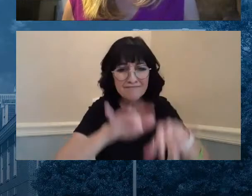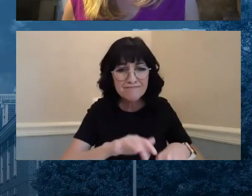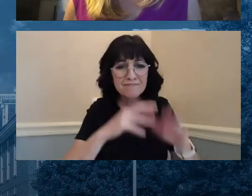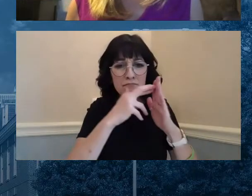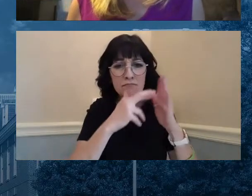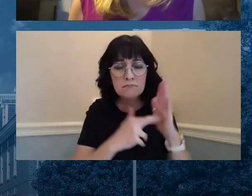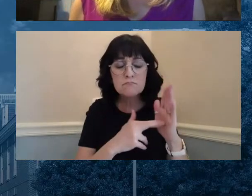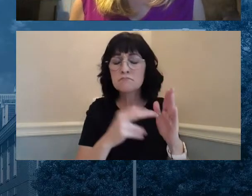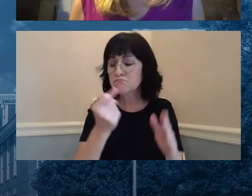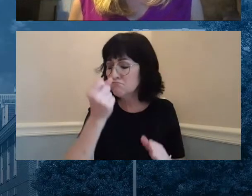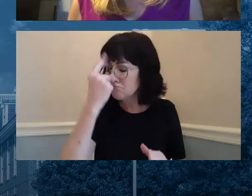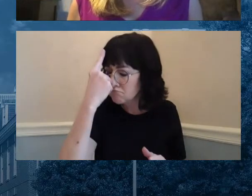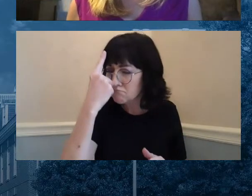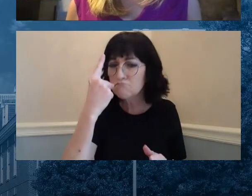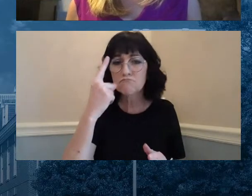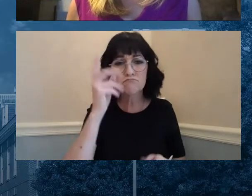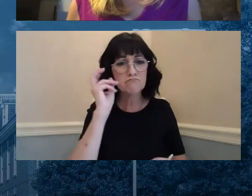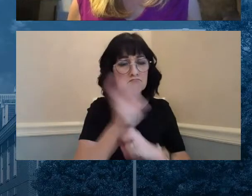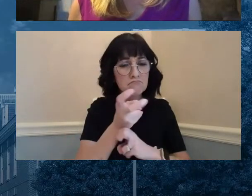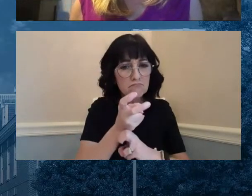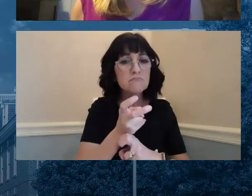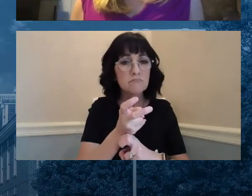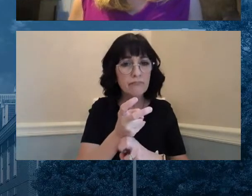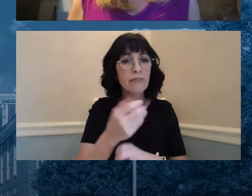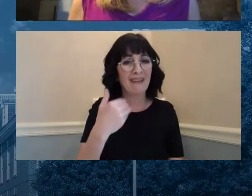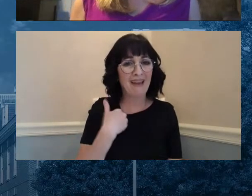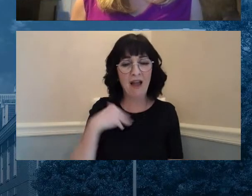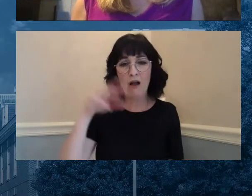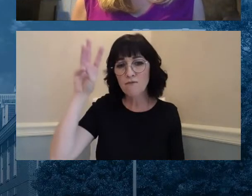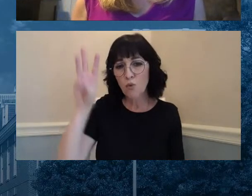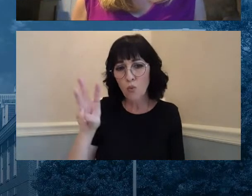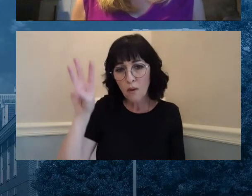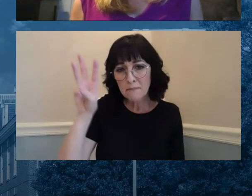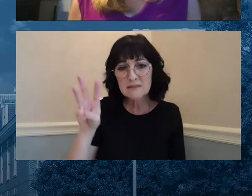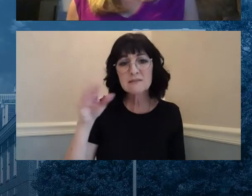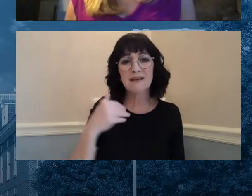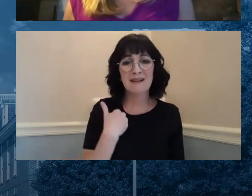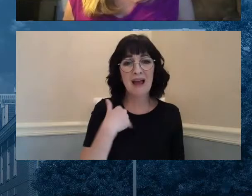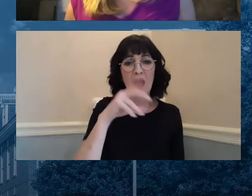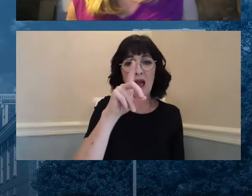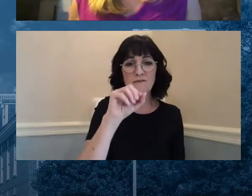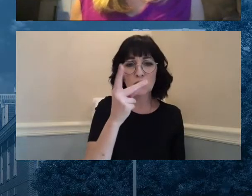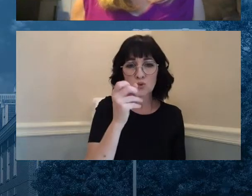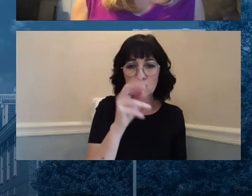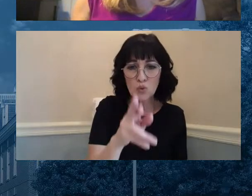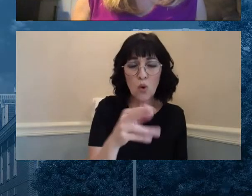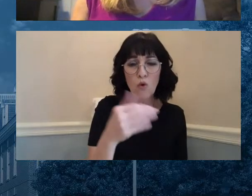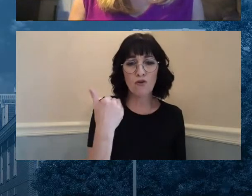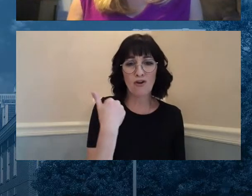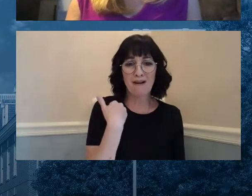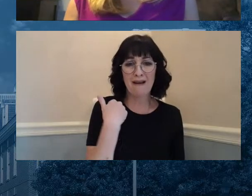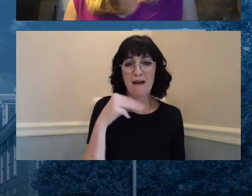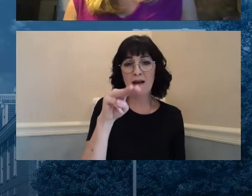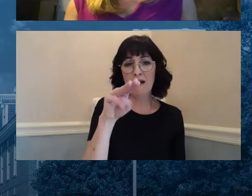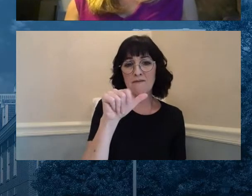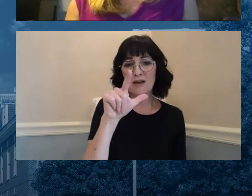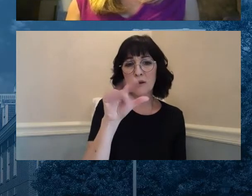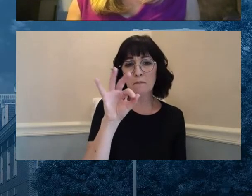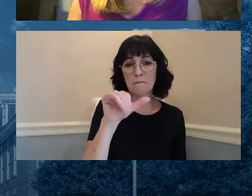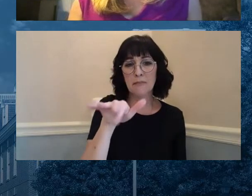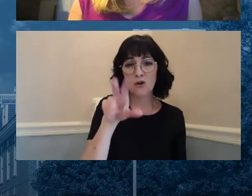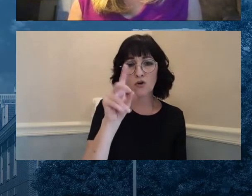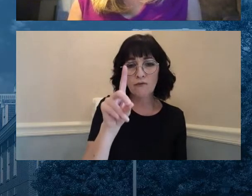in Wilmington, the Williams State Service Center in Dover, the Riverwalk State Service Center in Milford, the Adams State Service Center